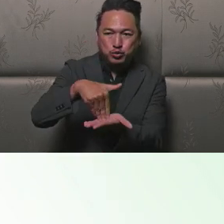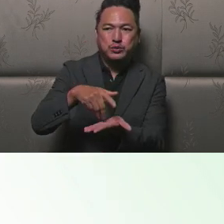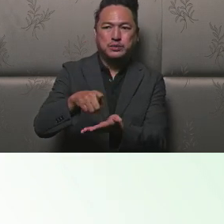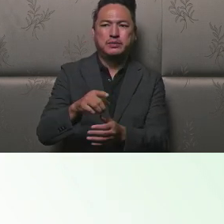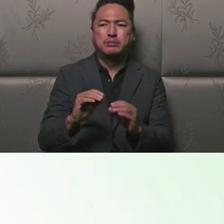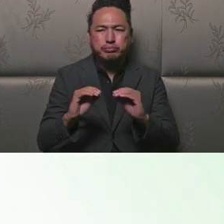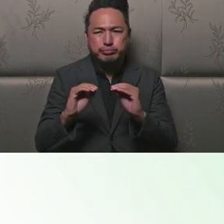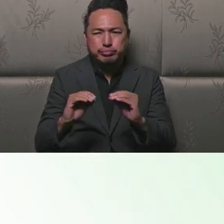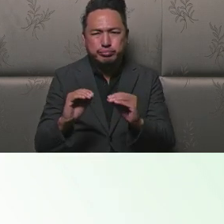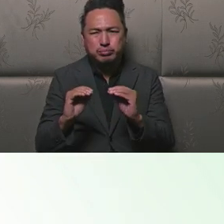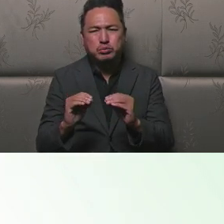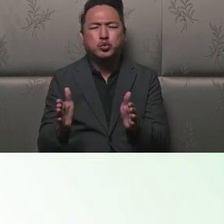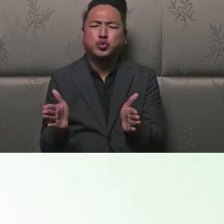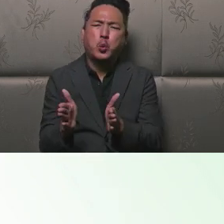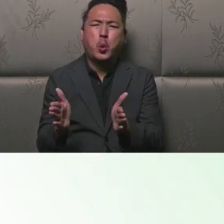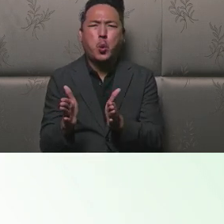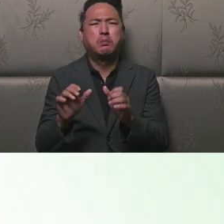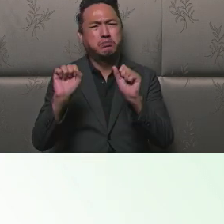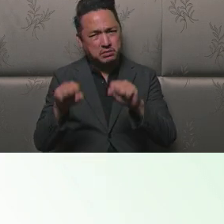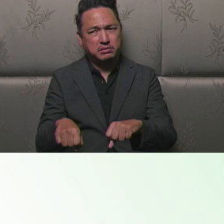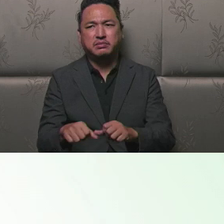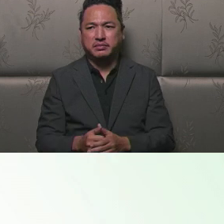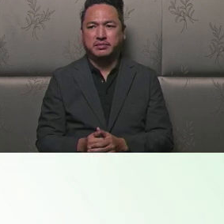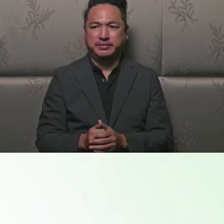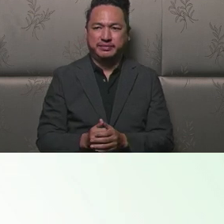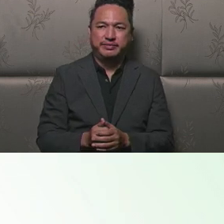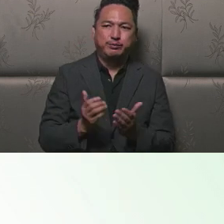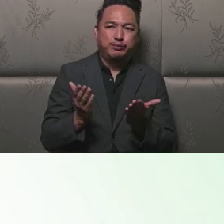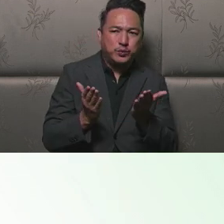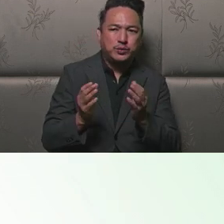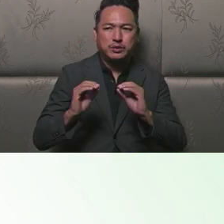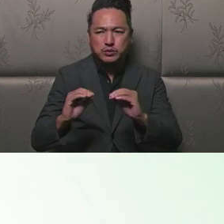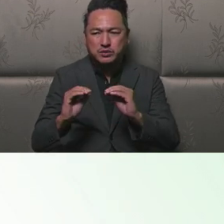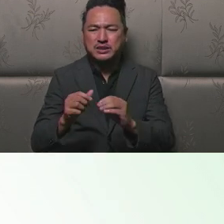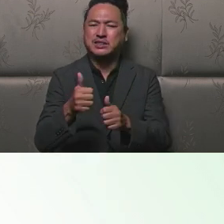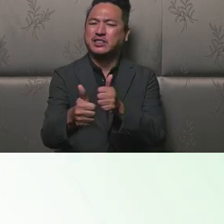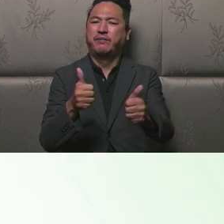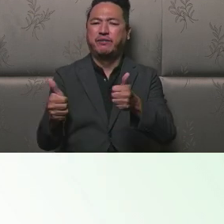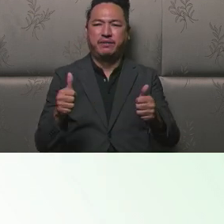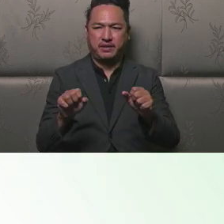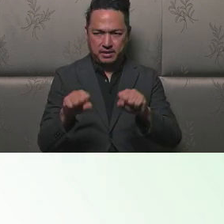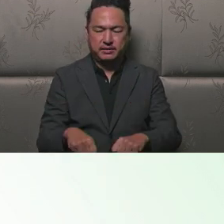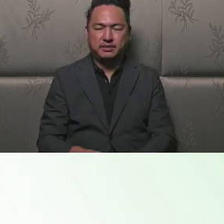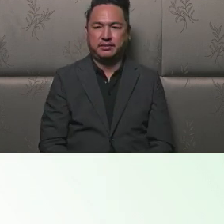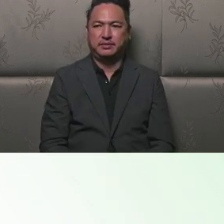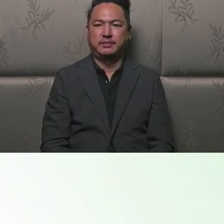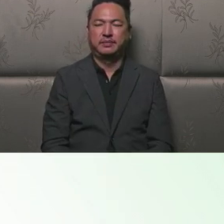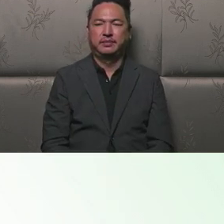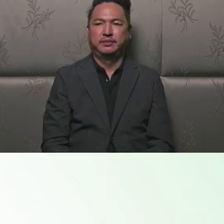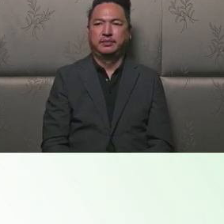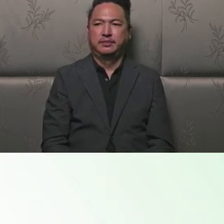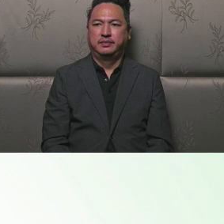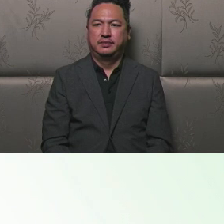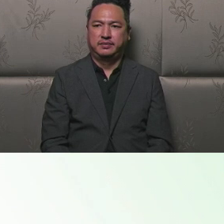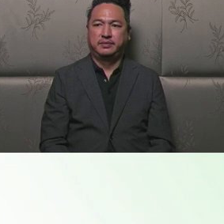Language can be quite a bit of a challenge for people. This is a situation here when I spoke about the 6,000 refugees